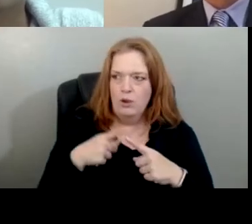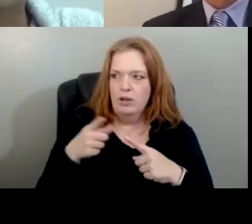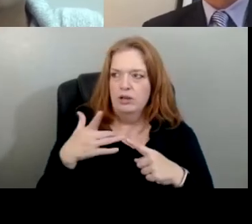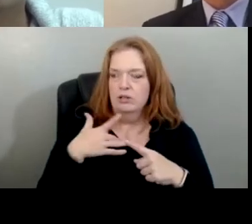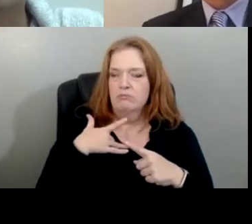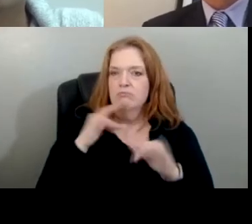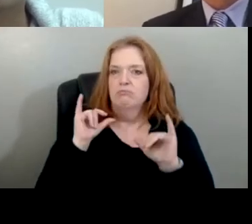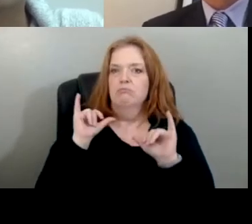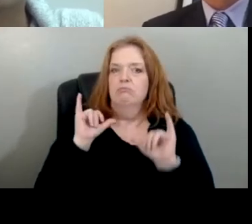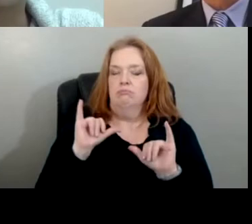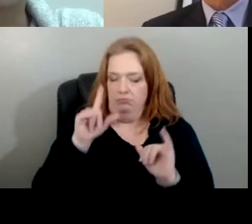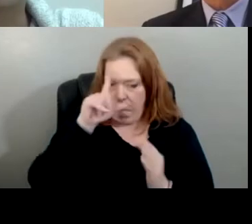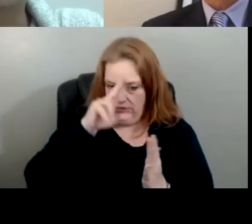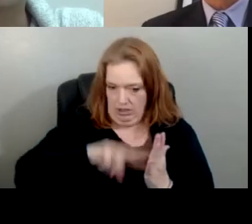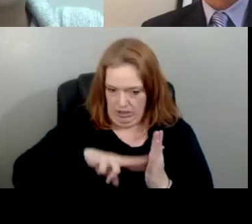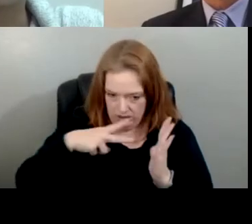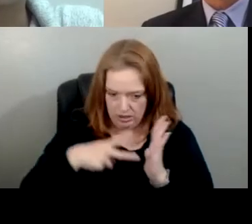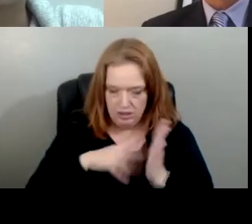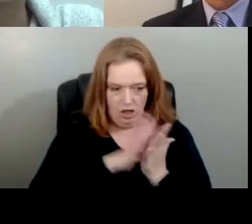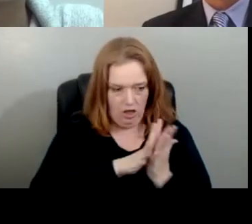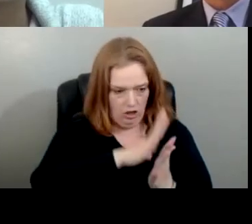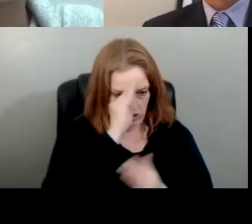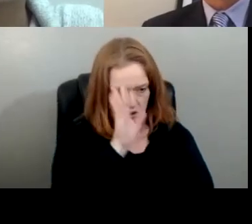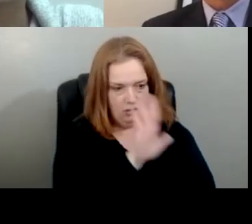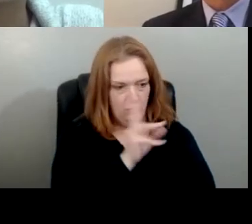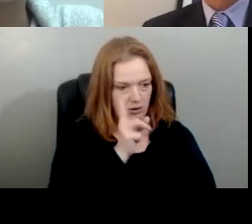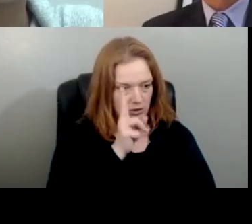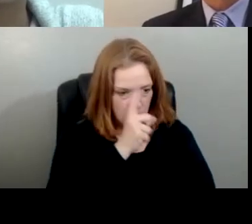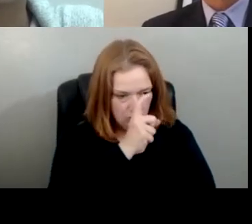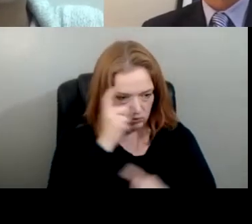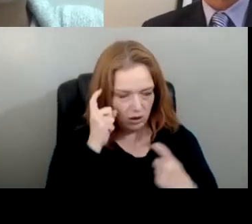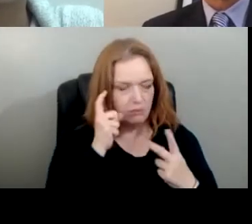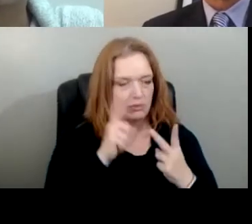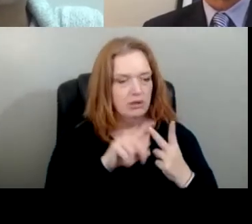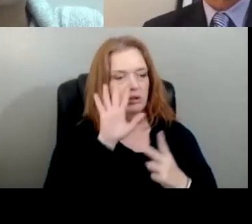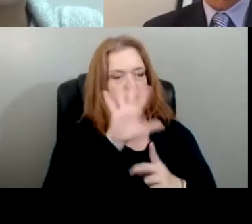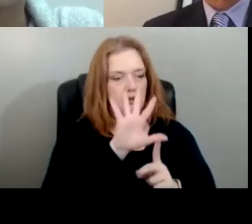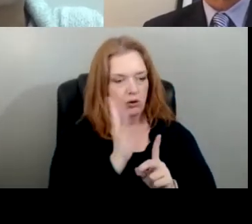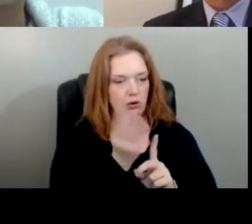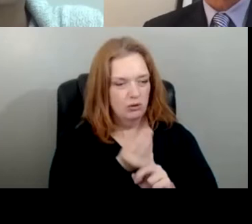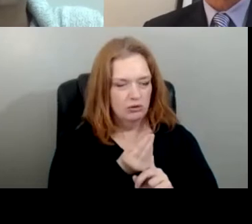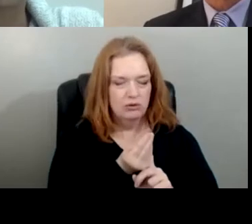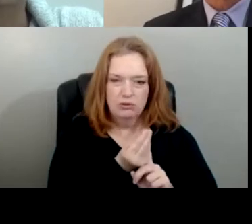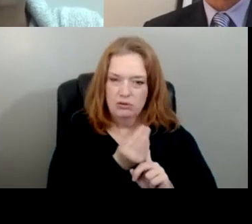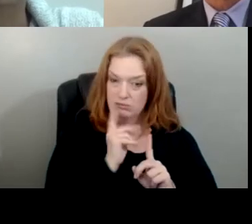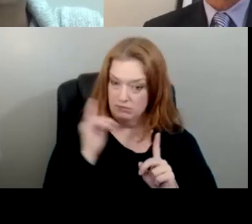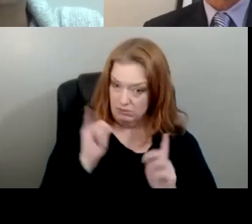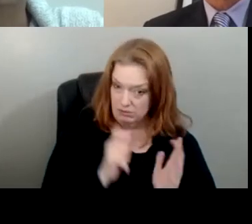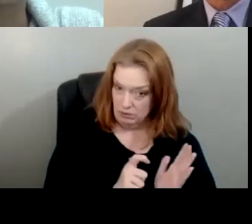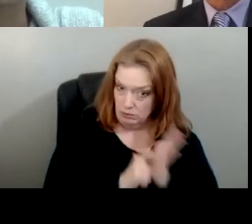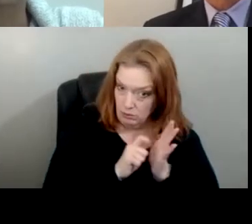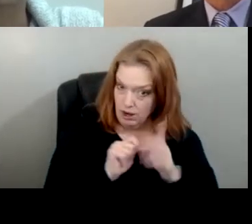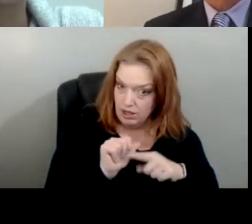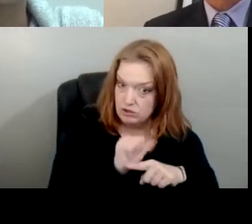really intentionally learn about the historical trauma that affects our people? Is that required training for the